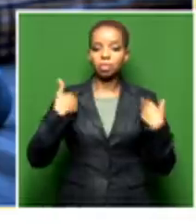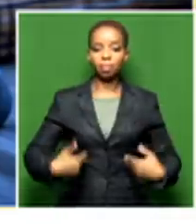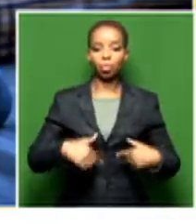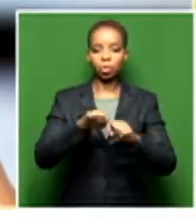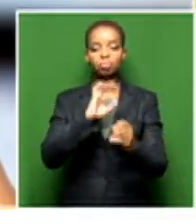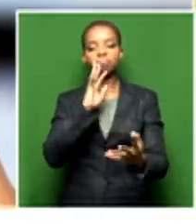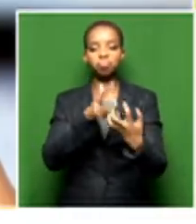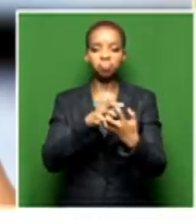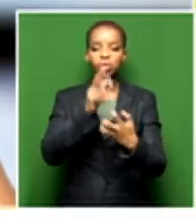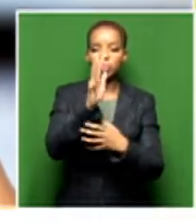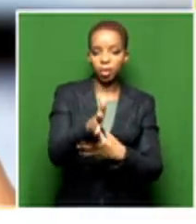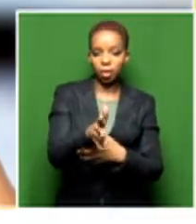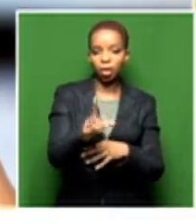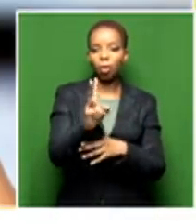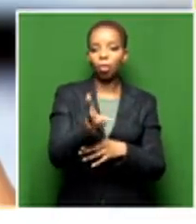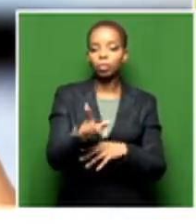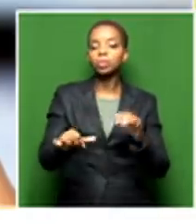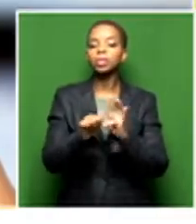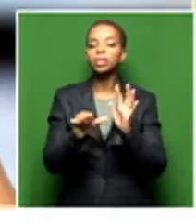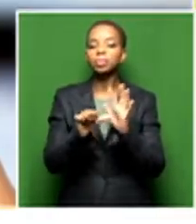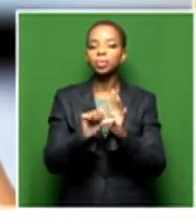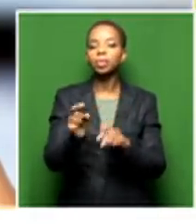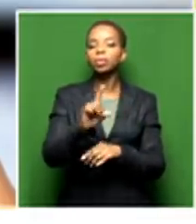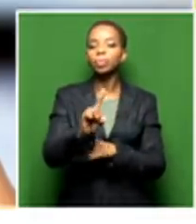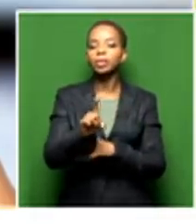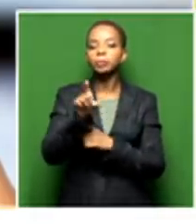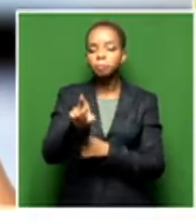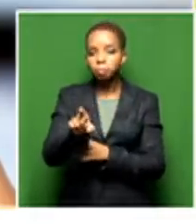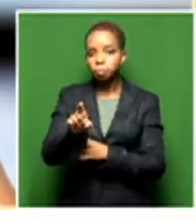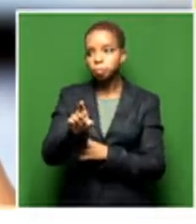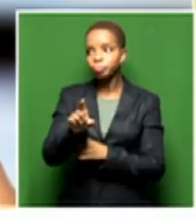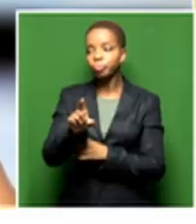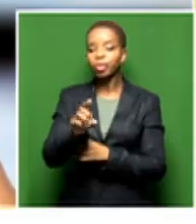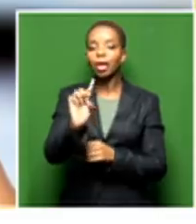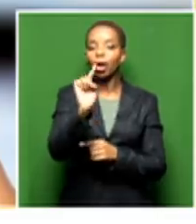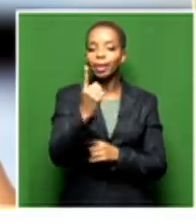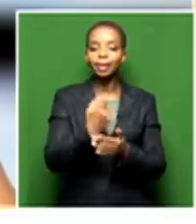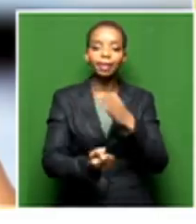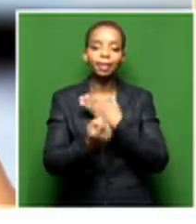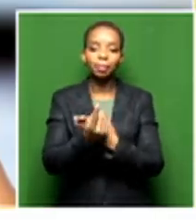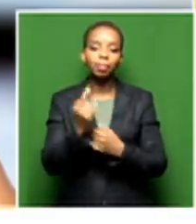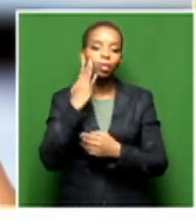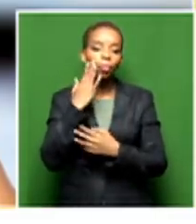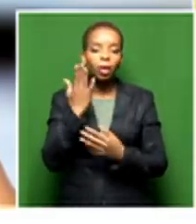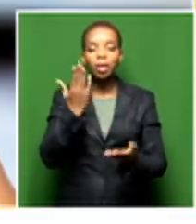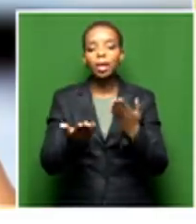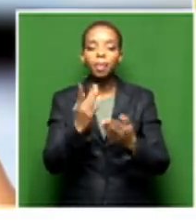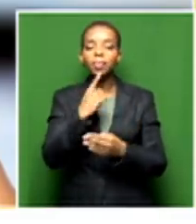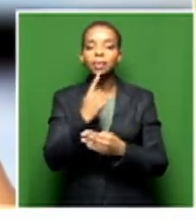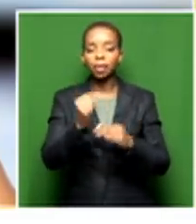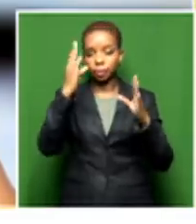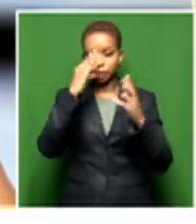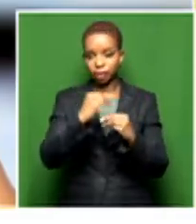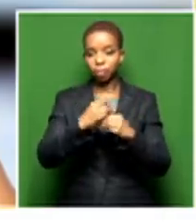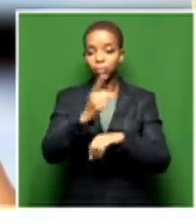understand the importance of REM sleep, rapid eye movement. And what that is it only happens when you've been asleep for several hours, and it's